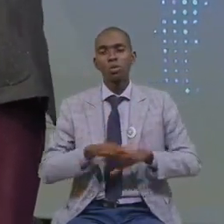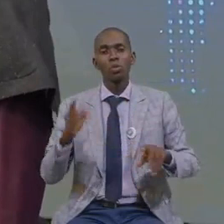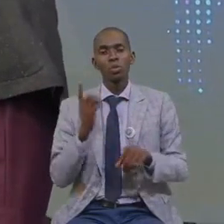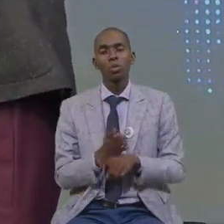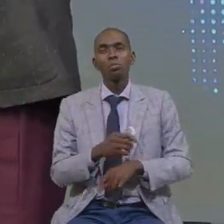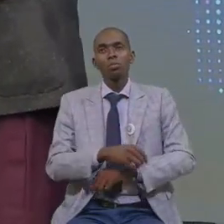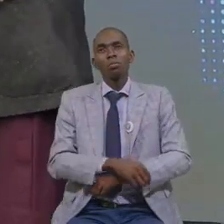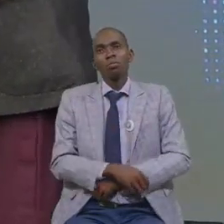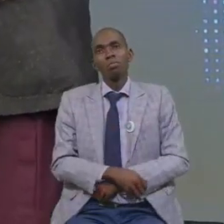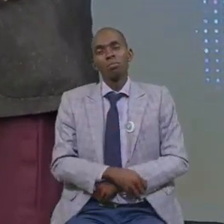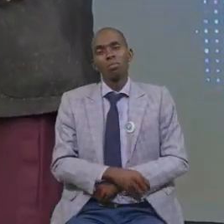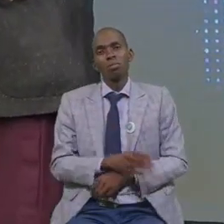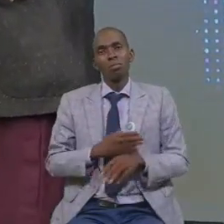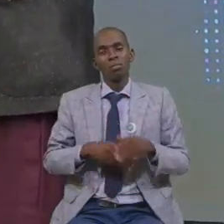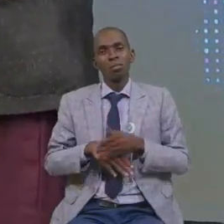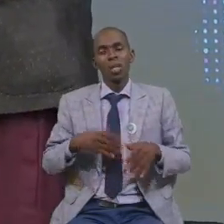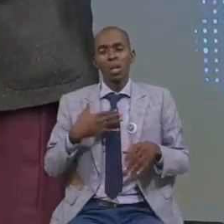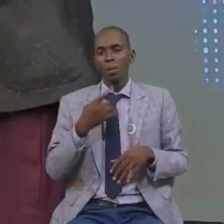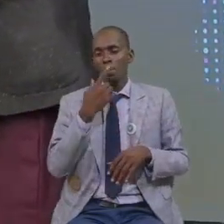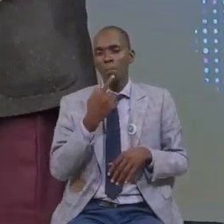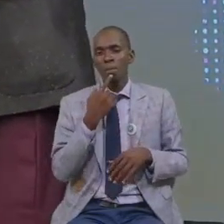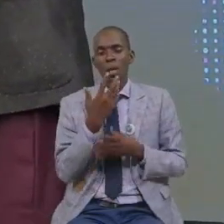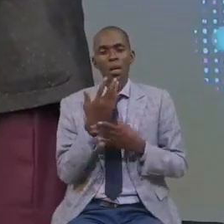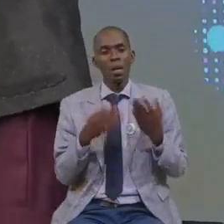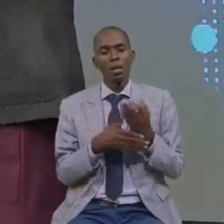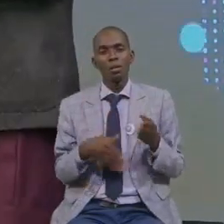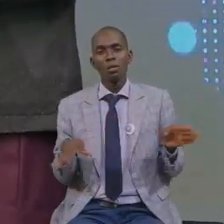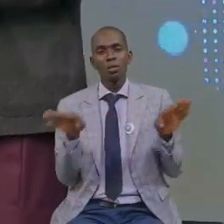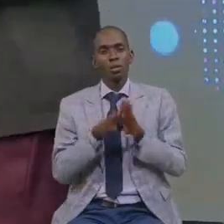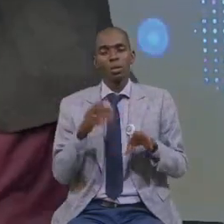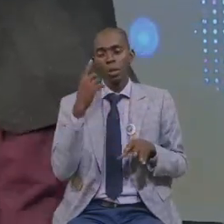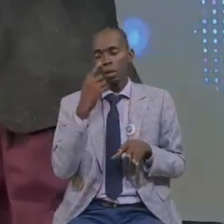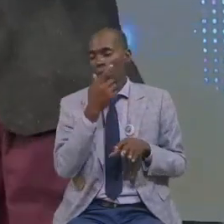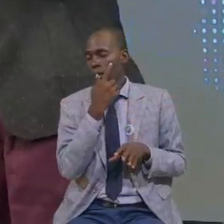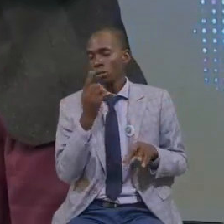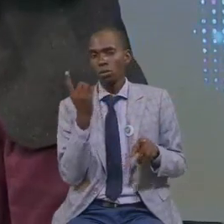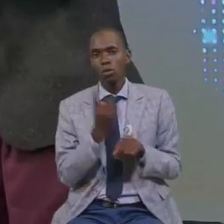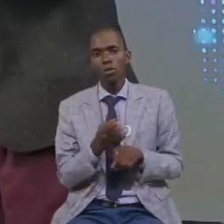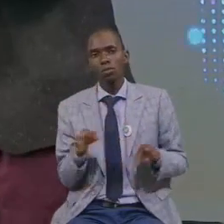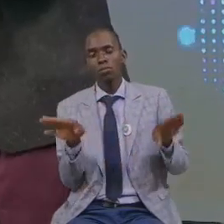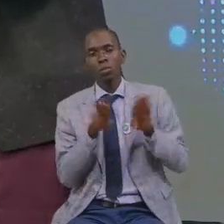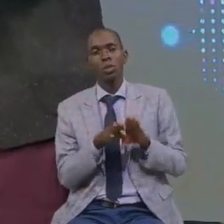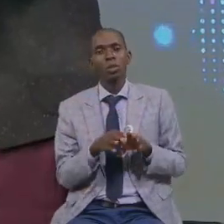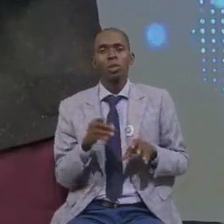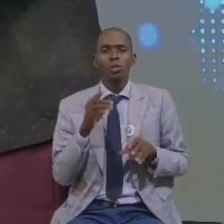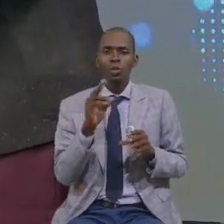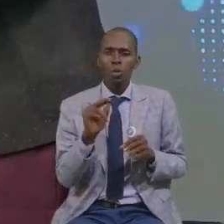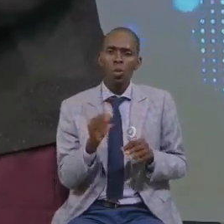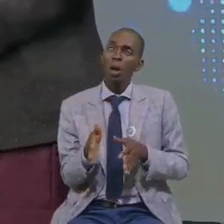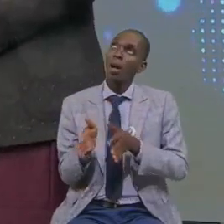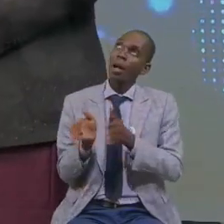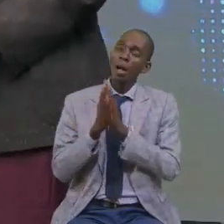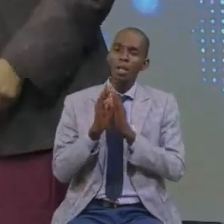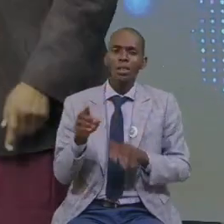and we don't just shut our mouth and shut our eyes and shut our mind. Ask ye of the